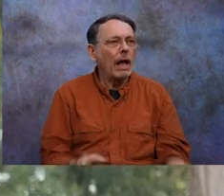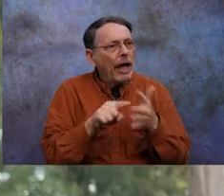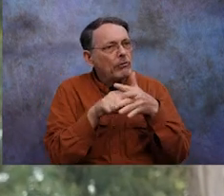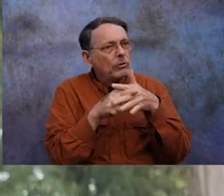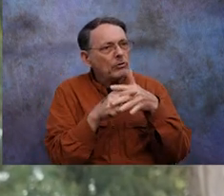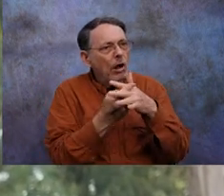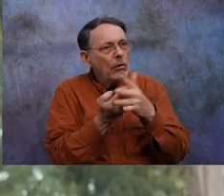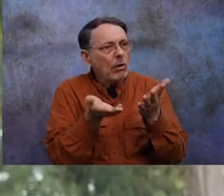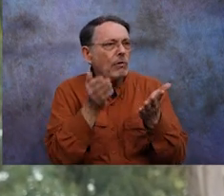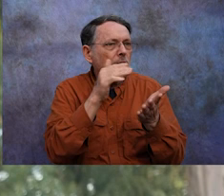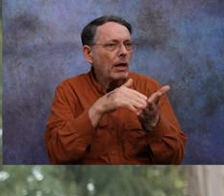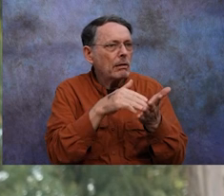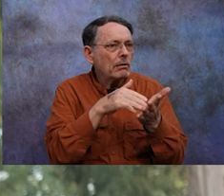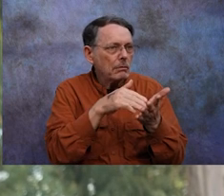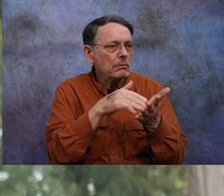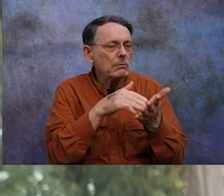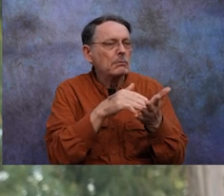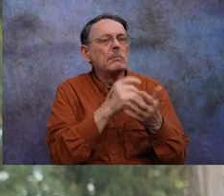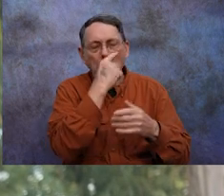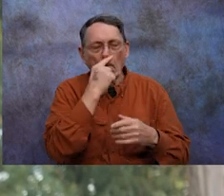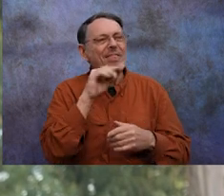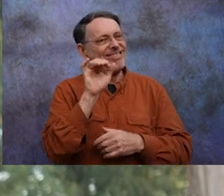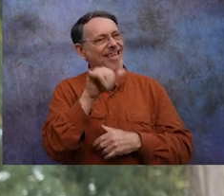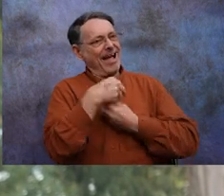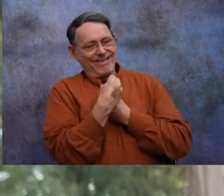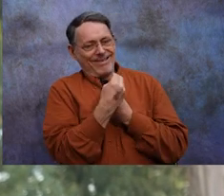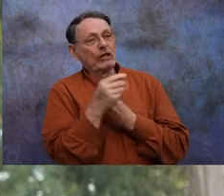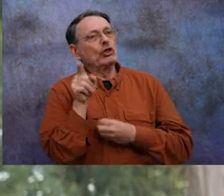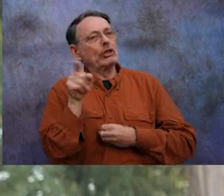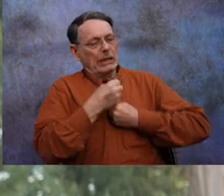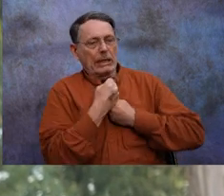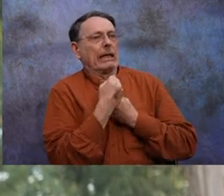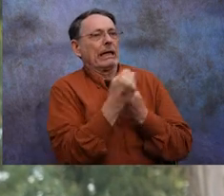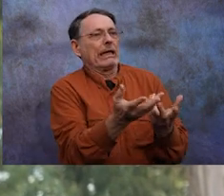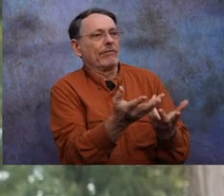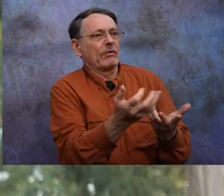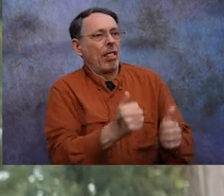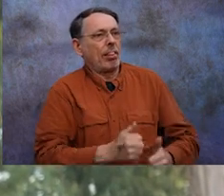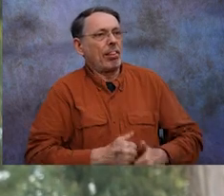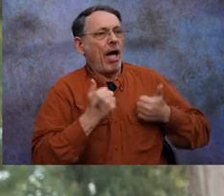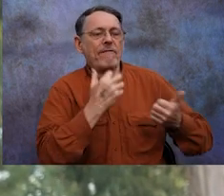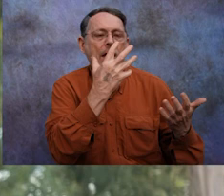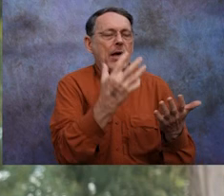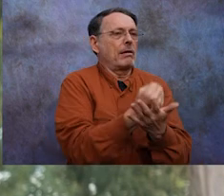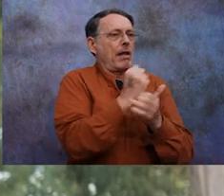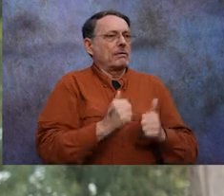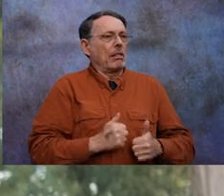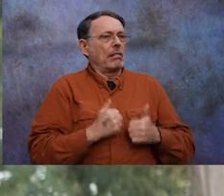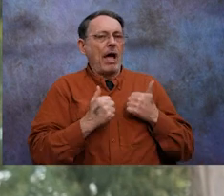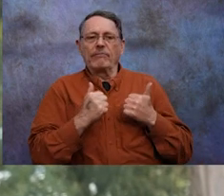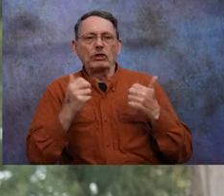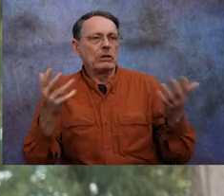Giver and taker of life. She takes the threads of all things and of all